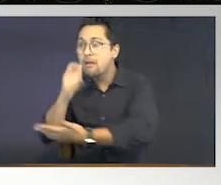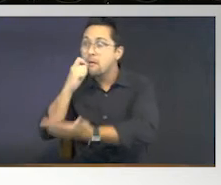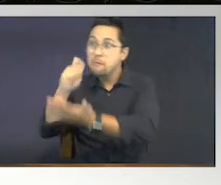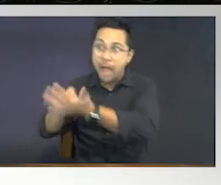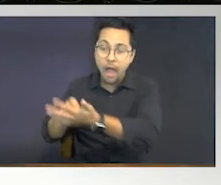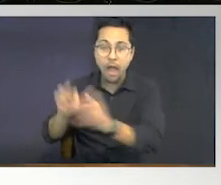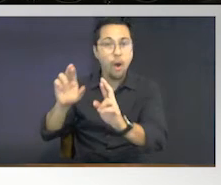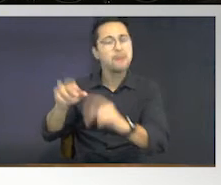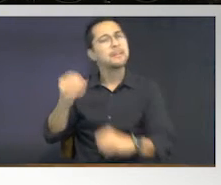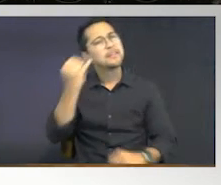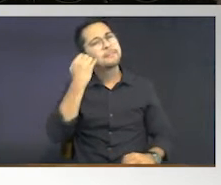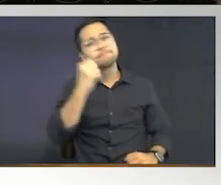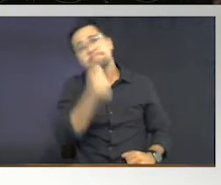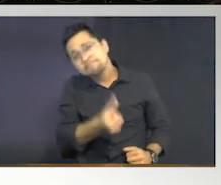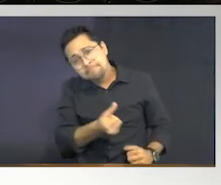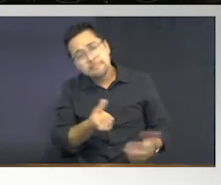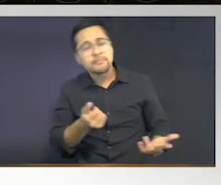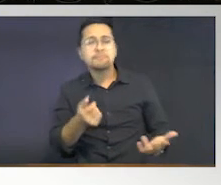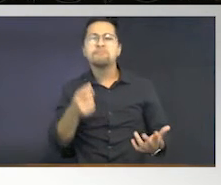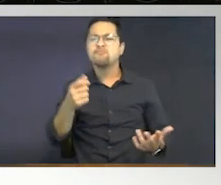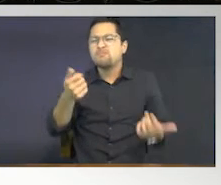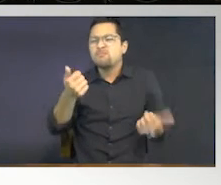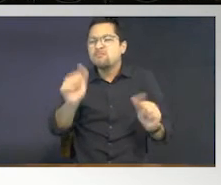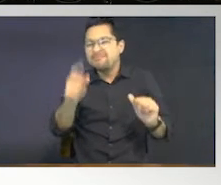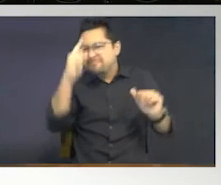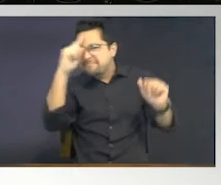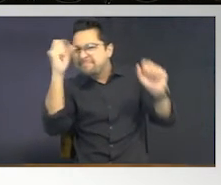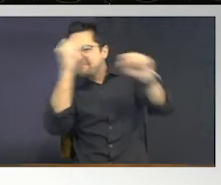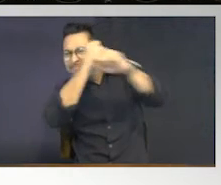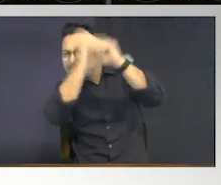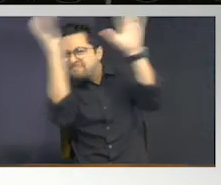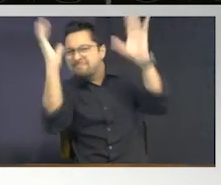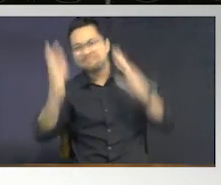And if not, you can just imagine. That's okay too.